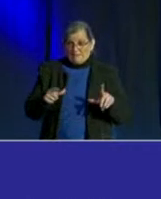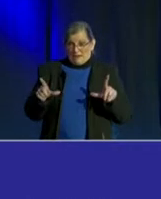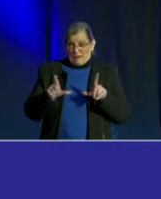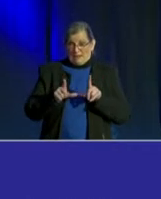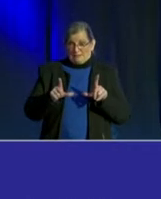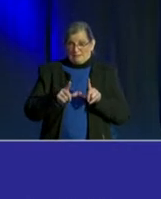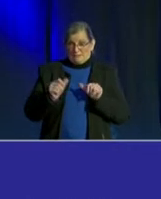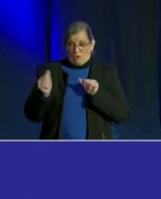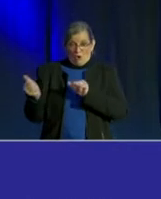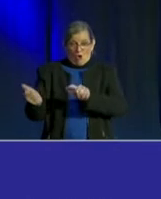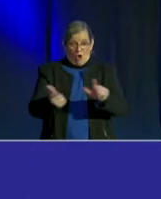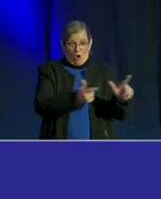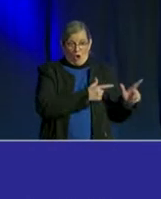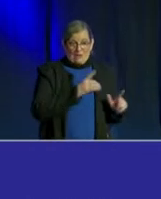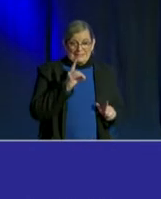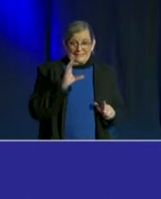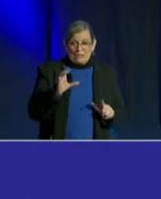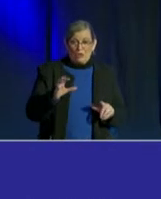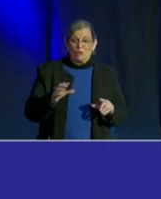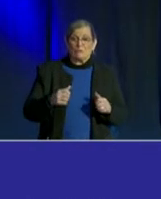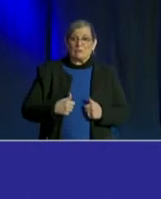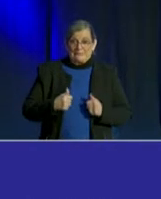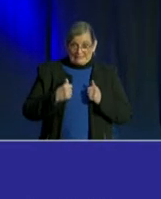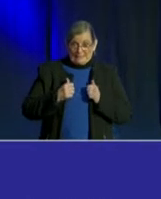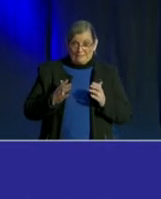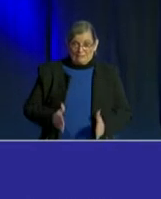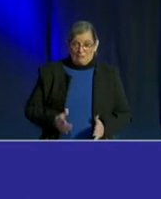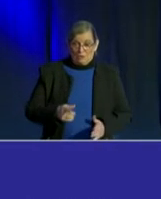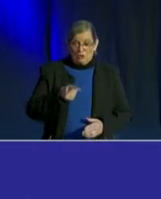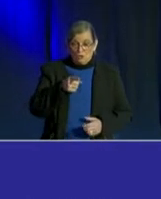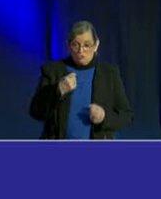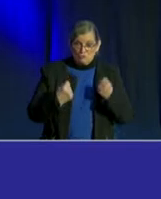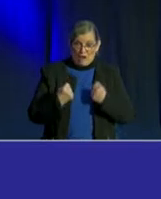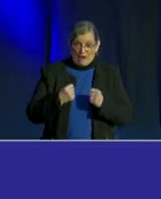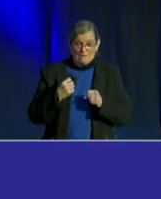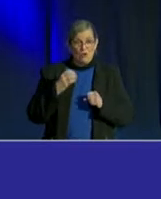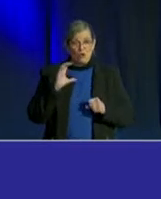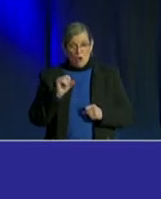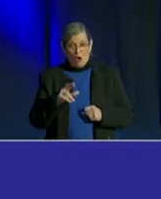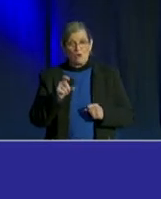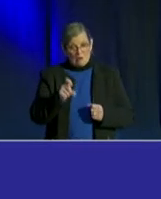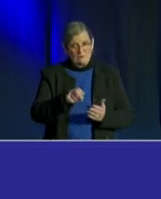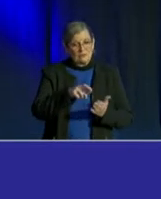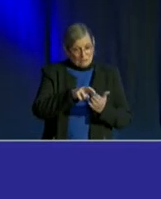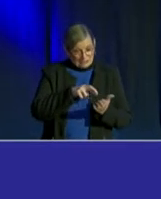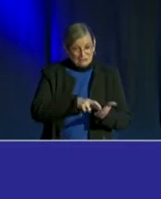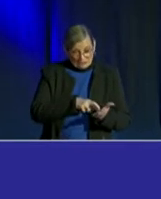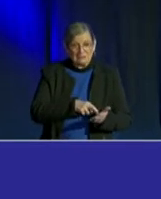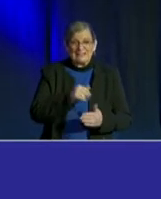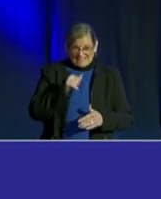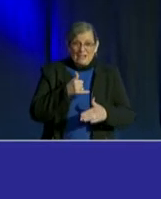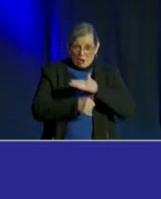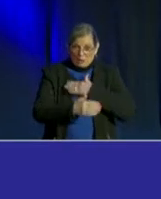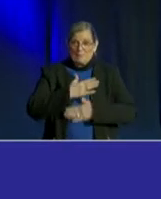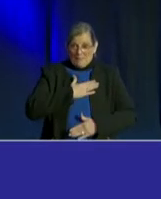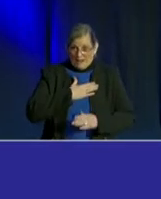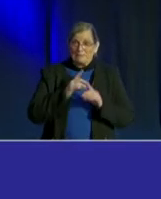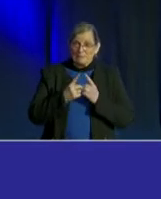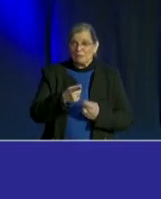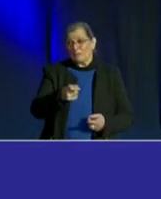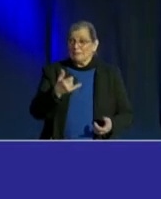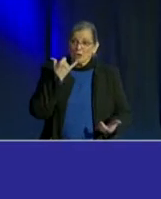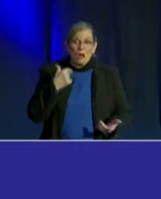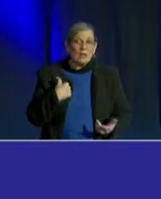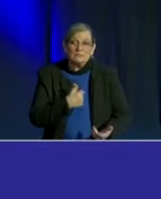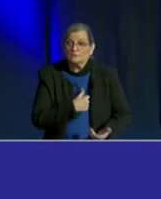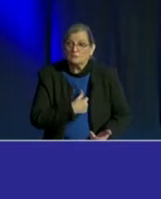order to drive those vehicles that we also register. So they need to call us.